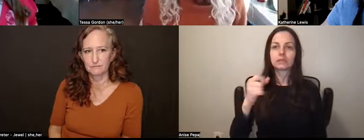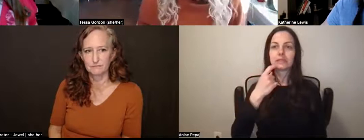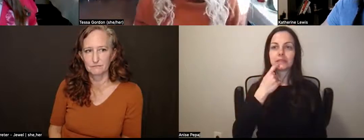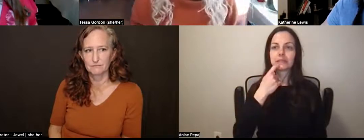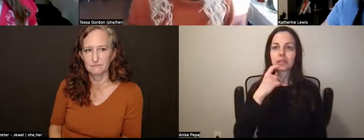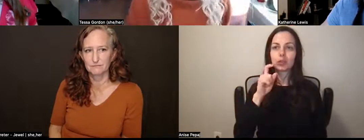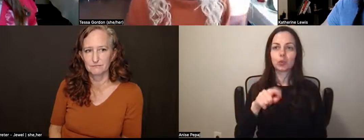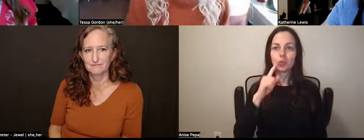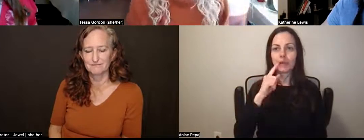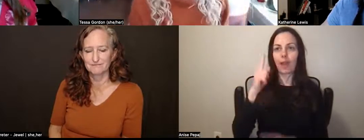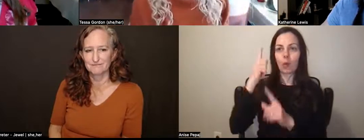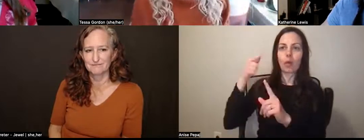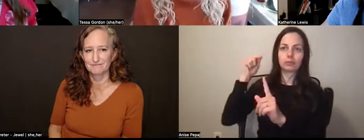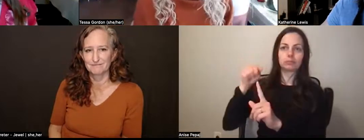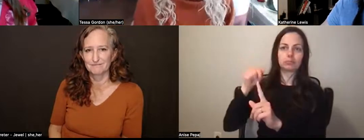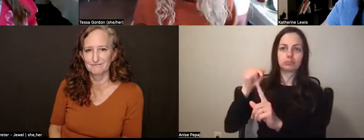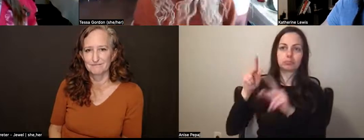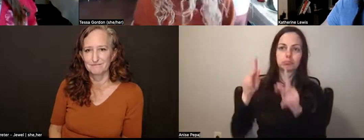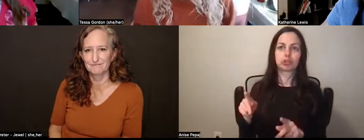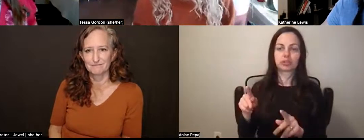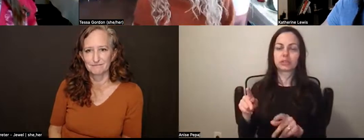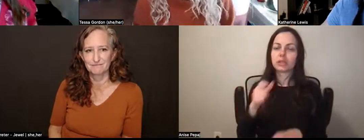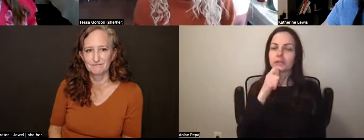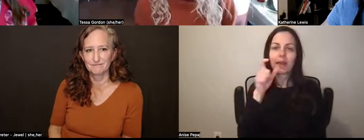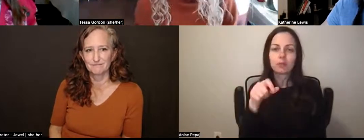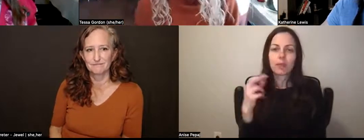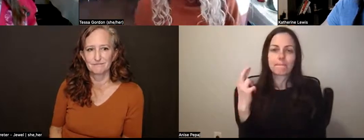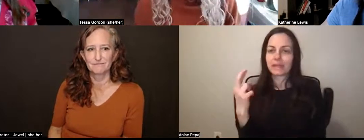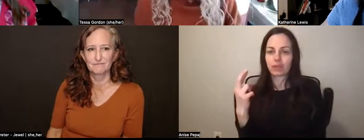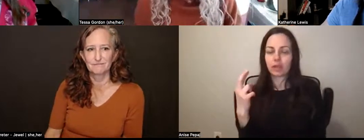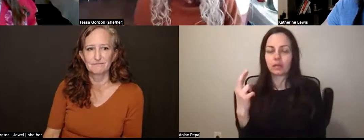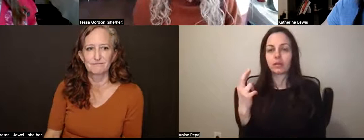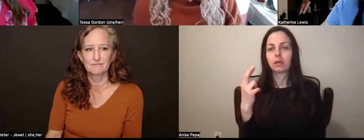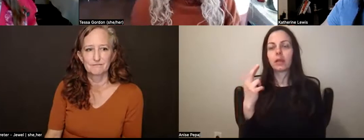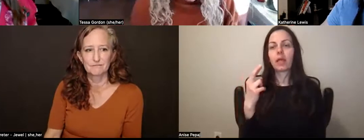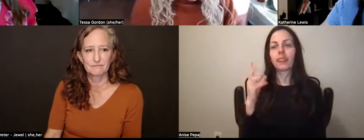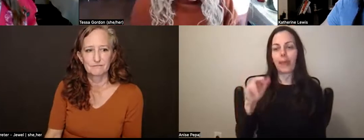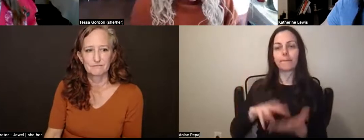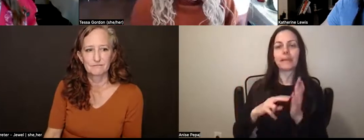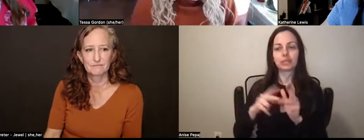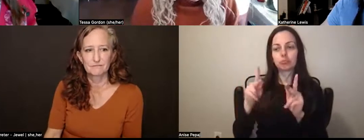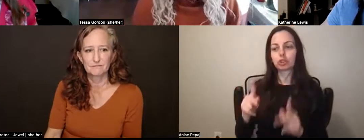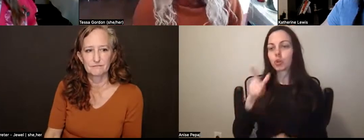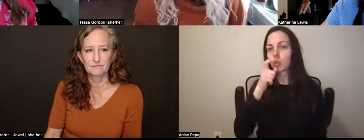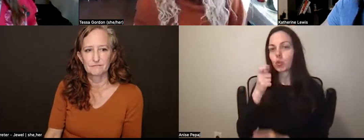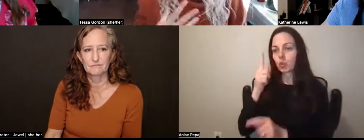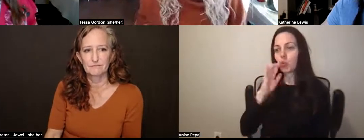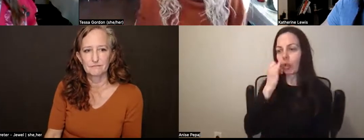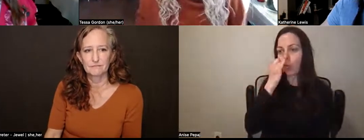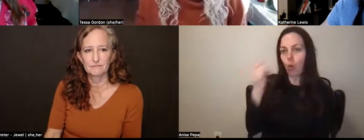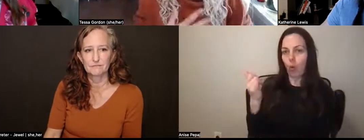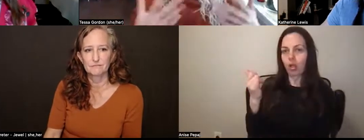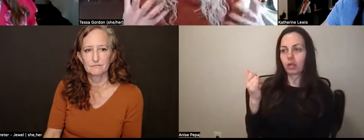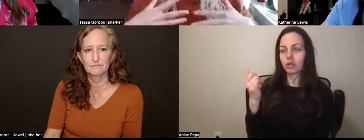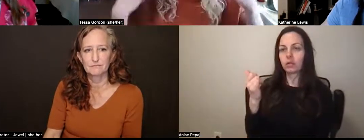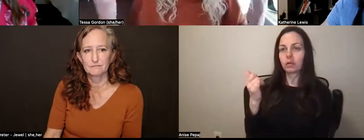person. And this doesn't have to be your best friend, but it needs to be the person that you're going to call and can howl at the